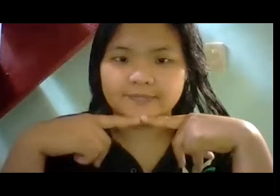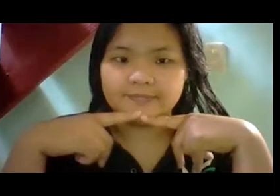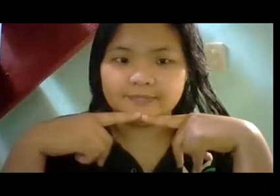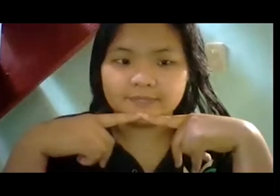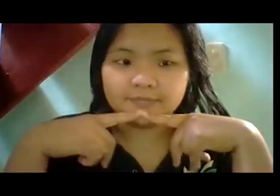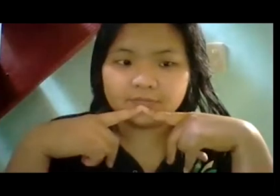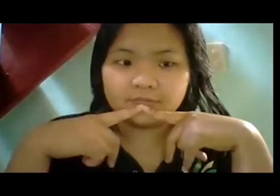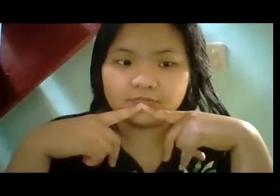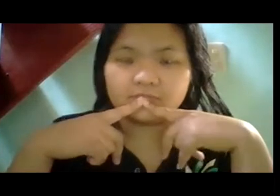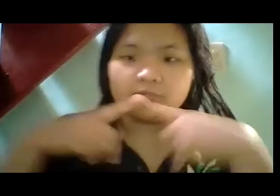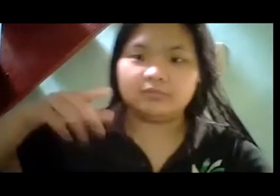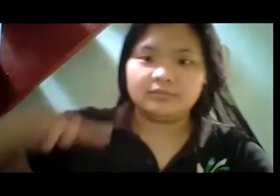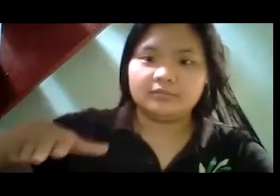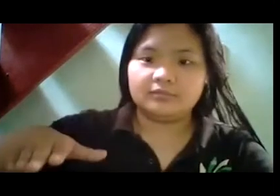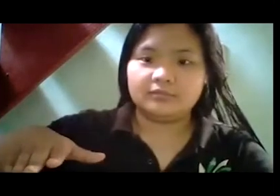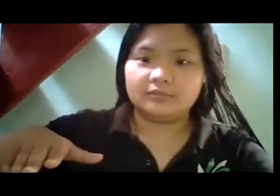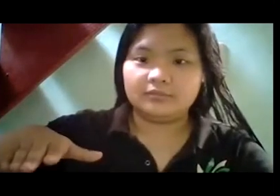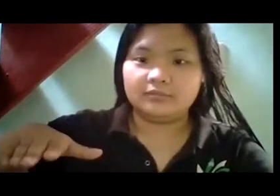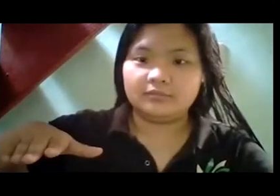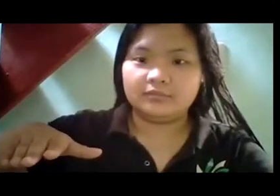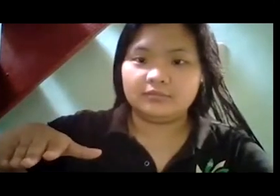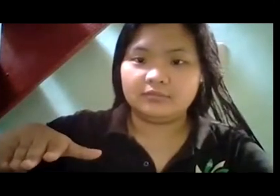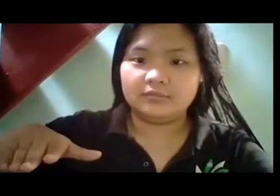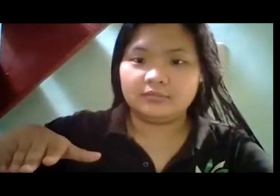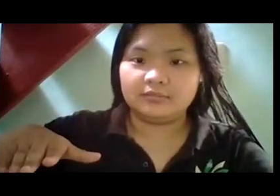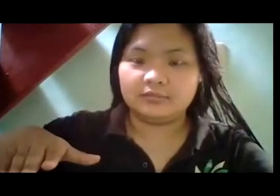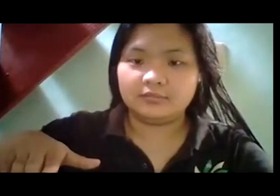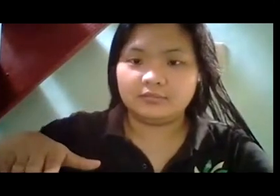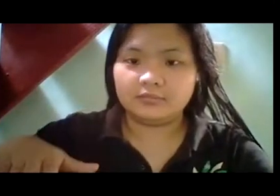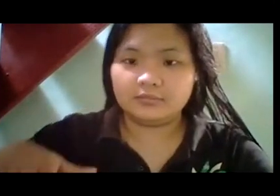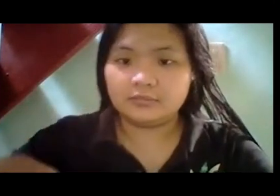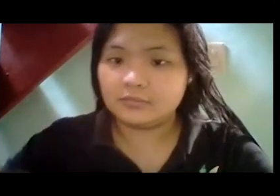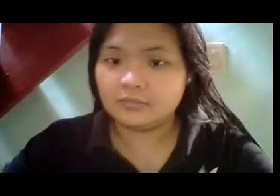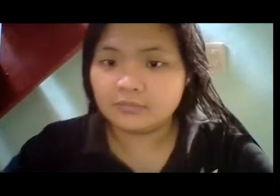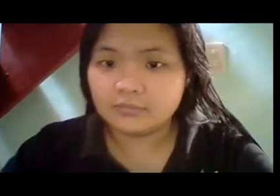spouse? What about spouse? I thought we agreed not to include spouse.